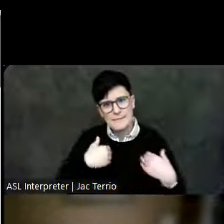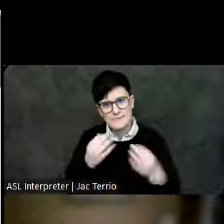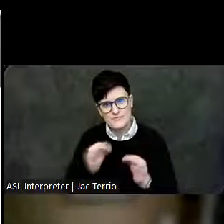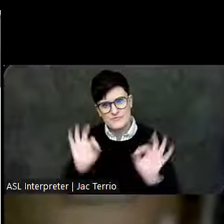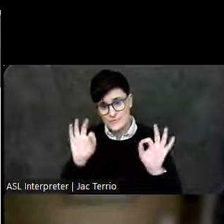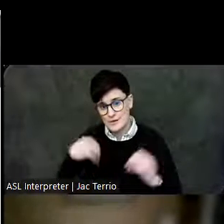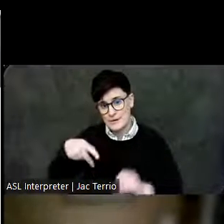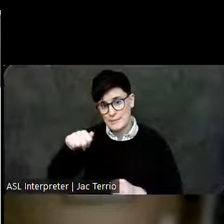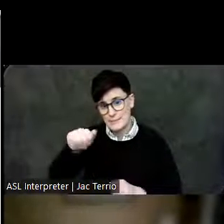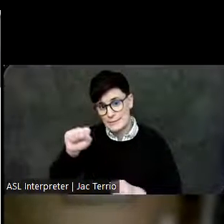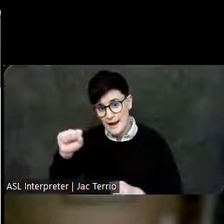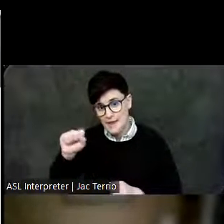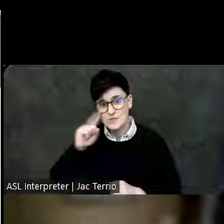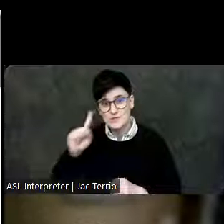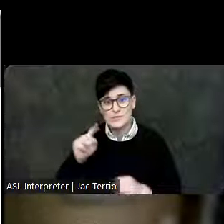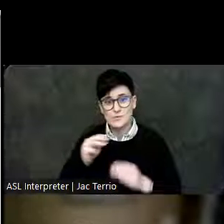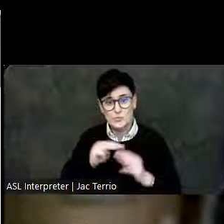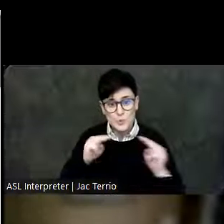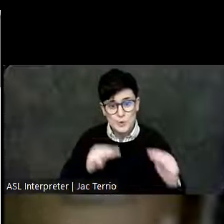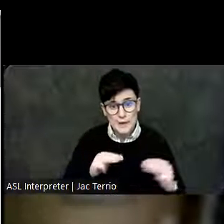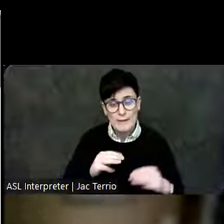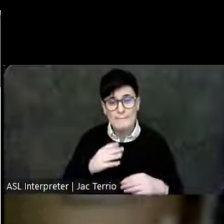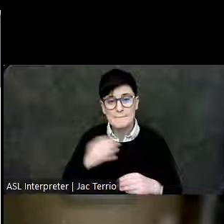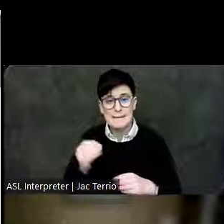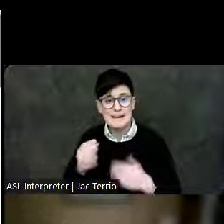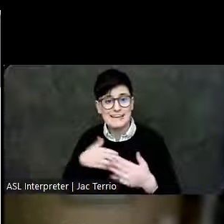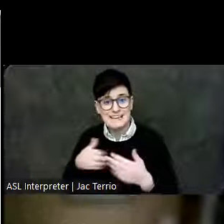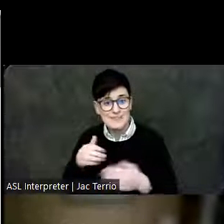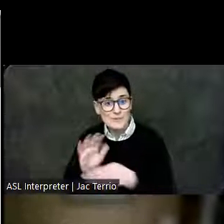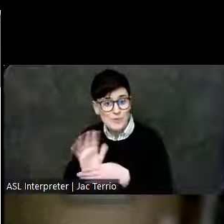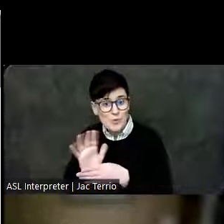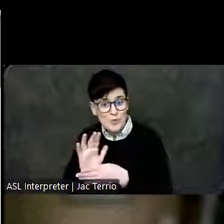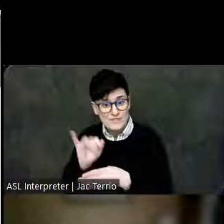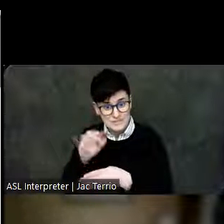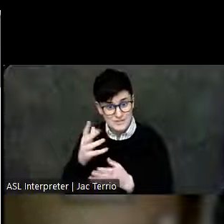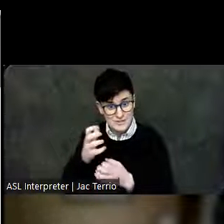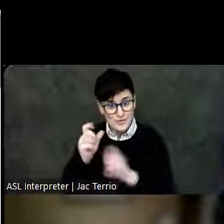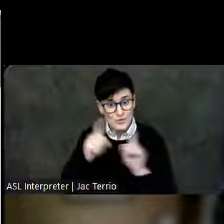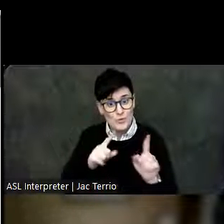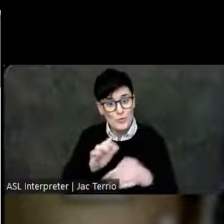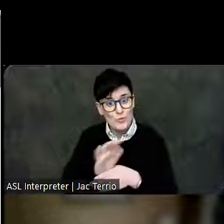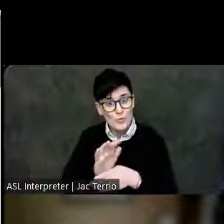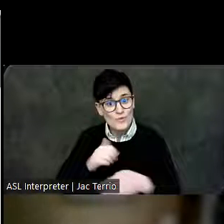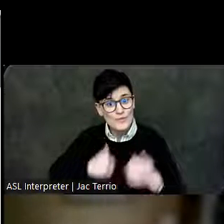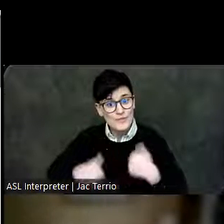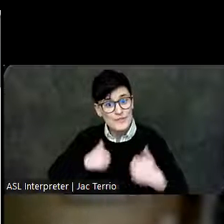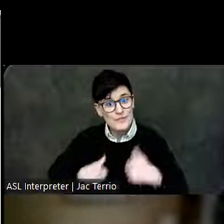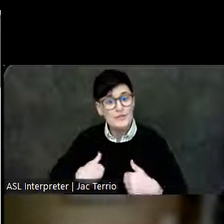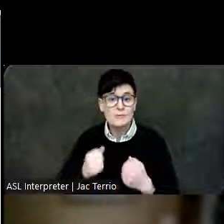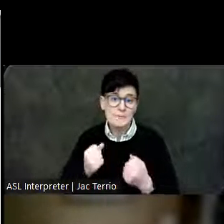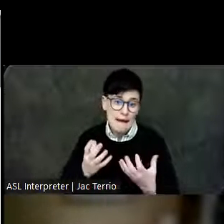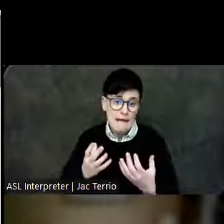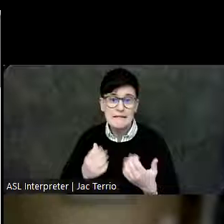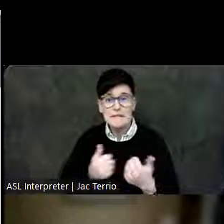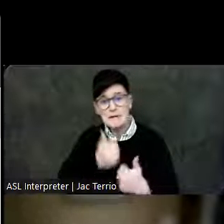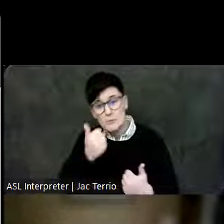the museums and, even movies. If you want to go to a movie, most of the movies are